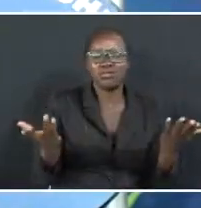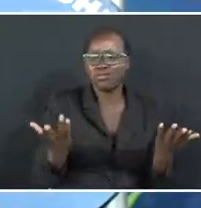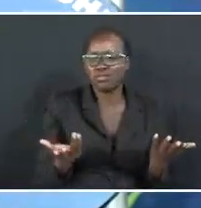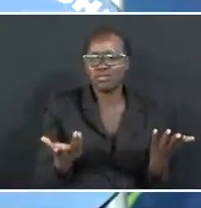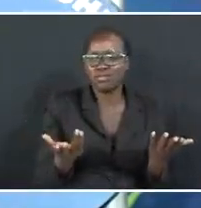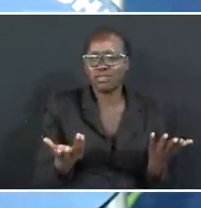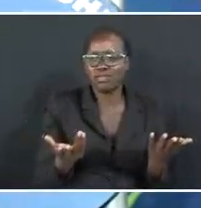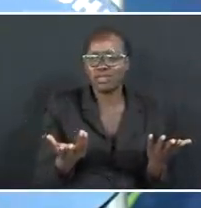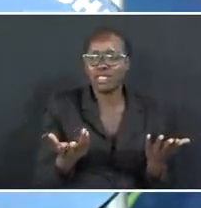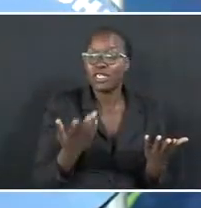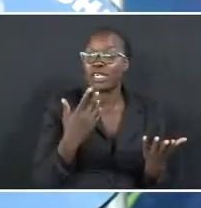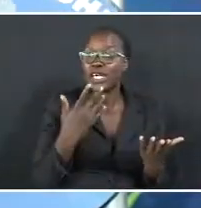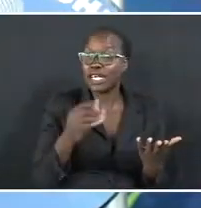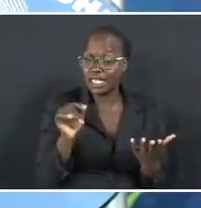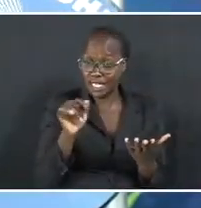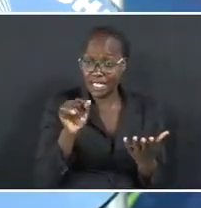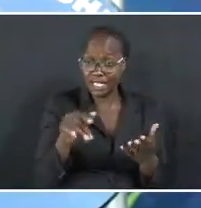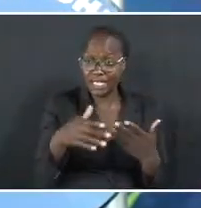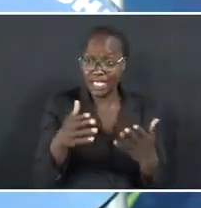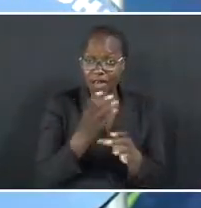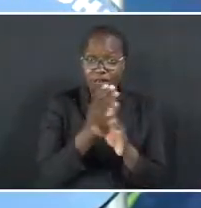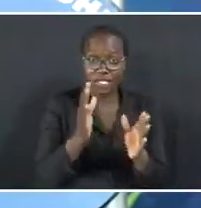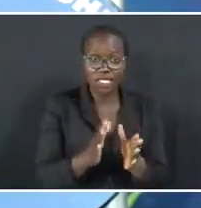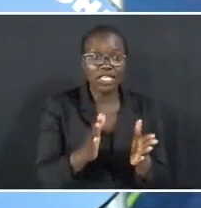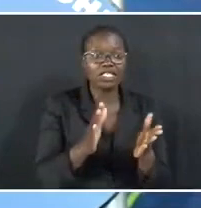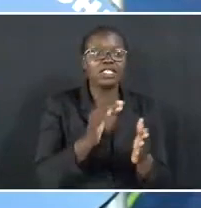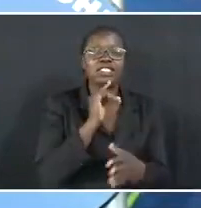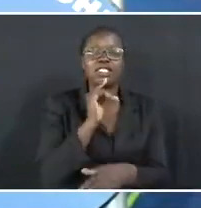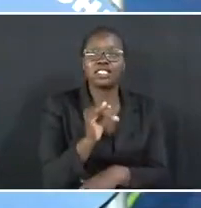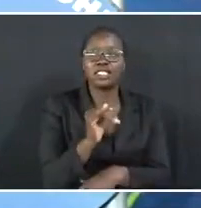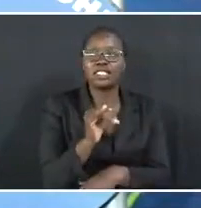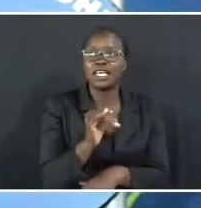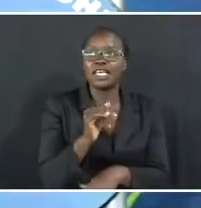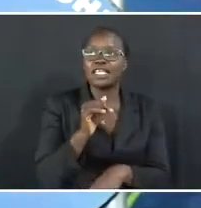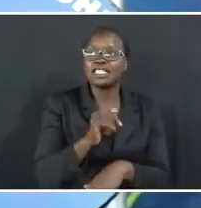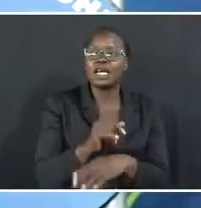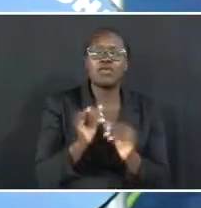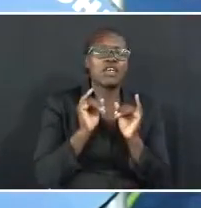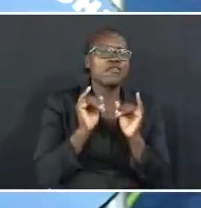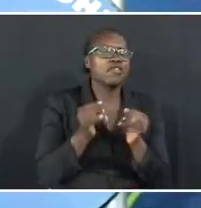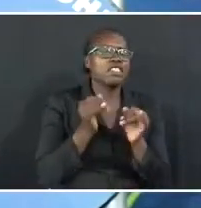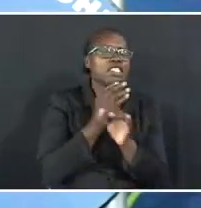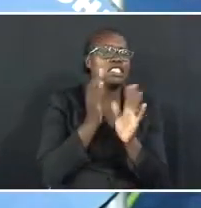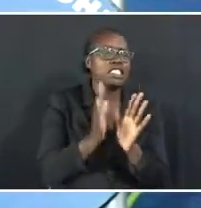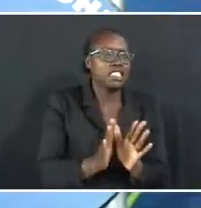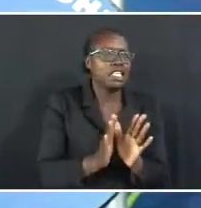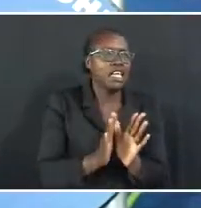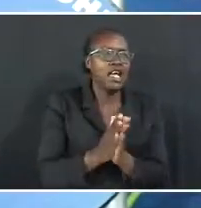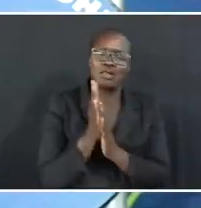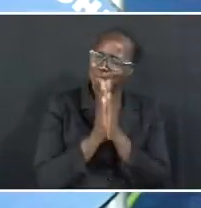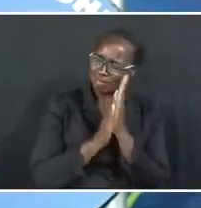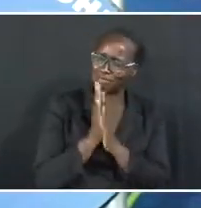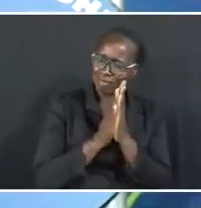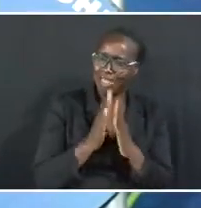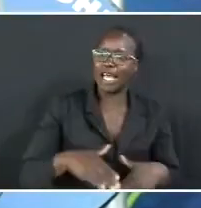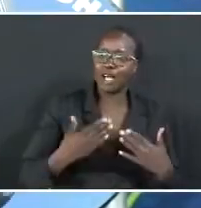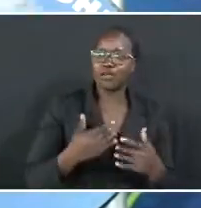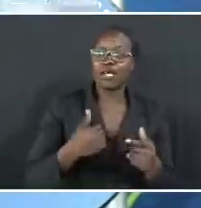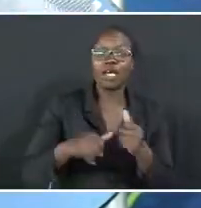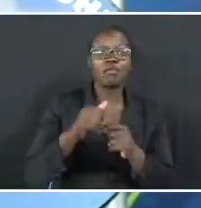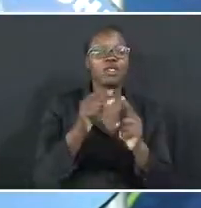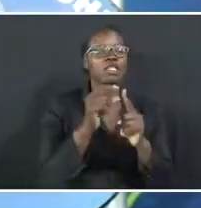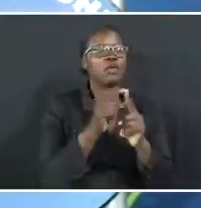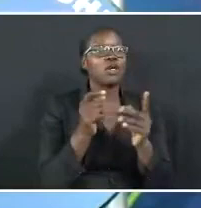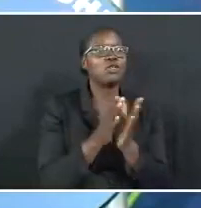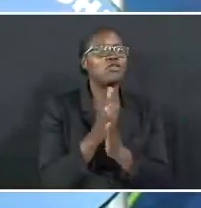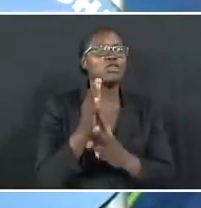thing. And that is how Christianity is. When you are a fresh Christian, you're very excited about the word.